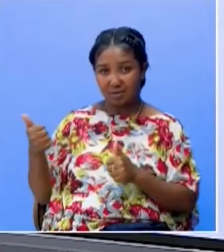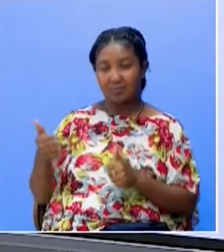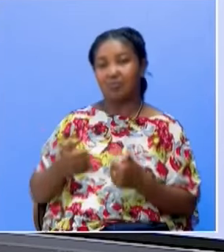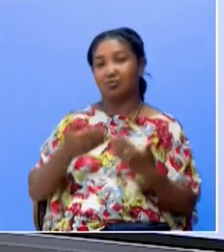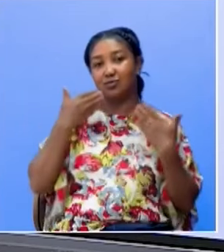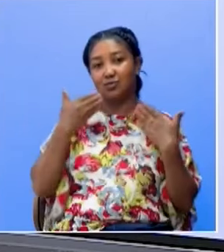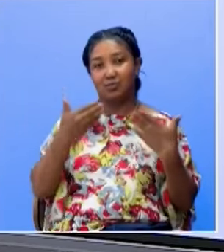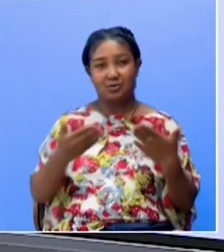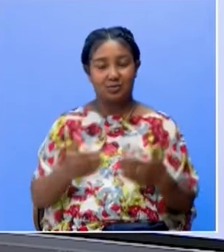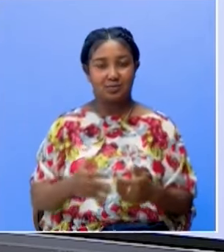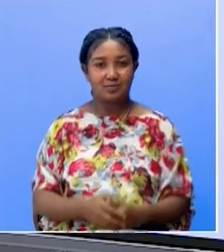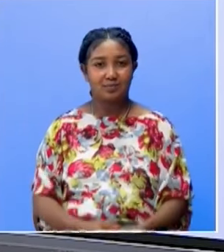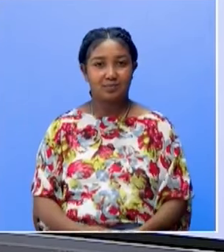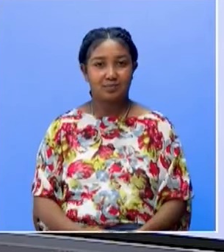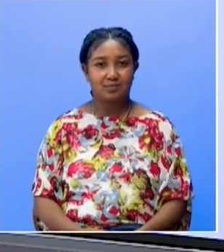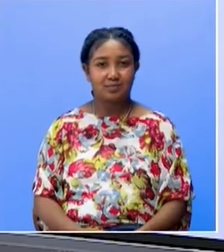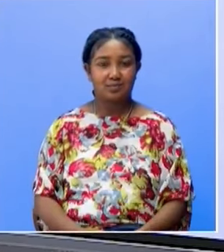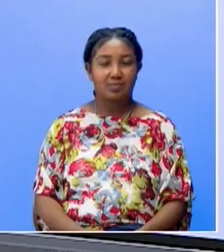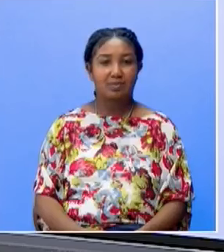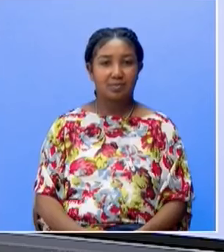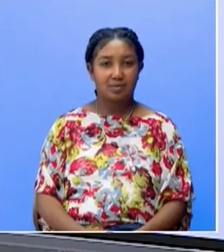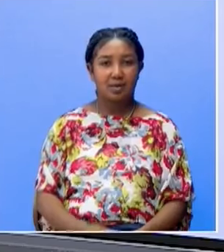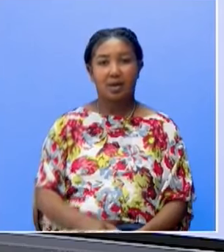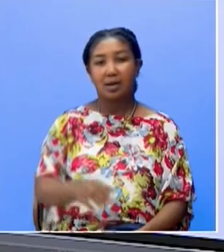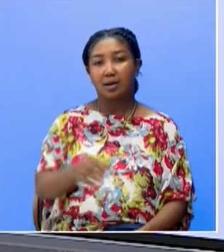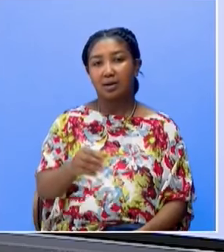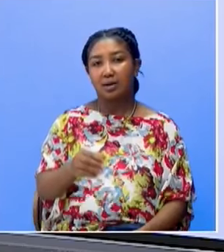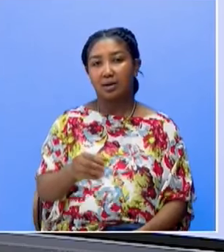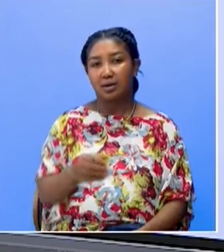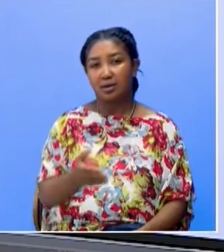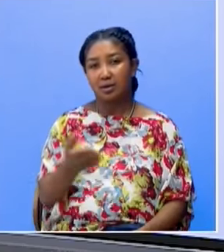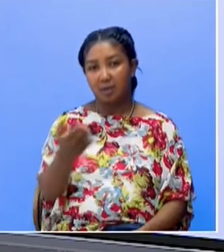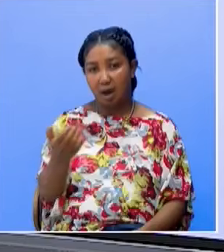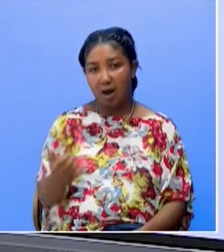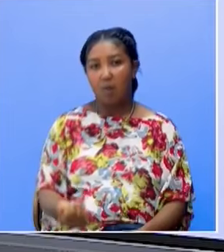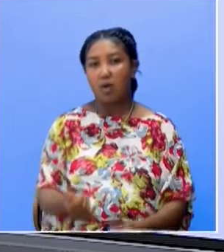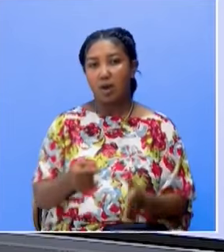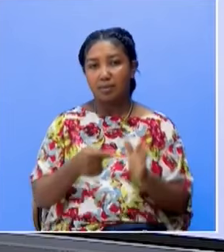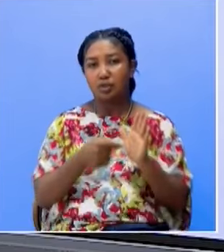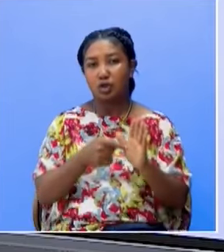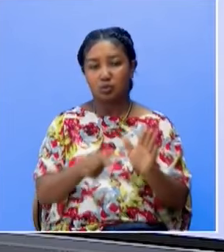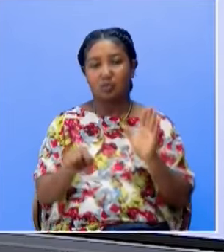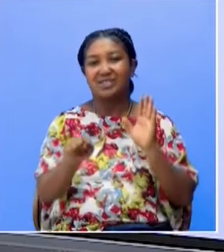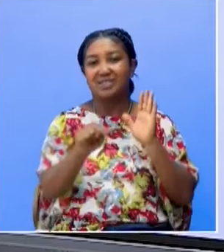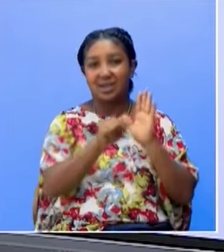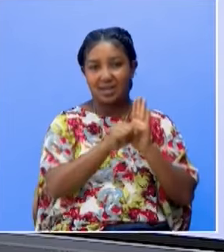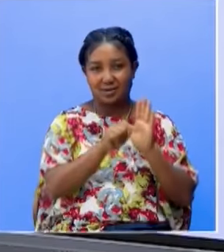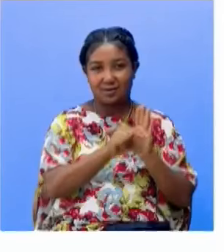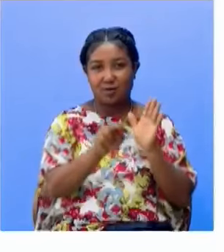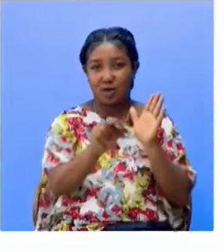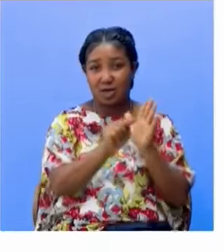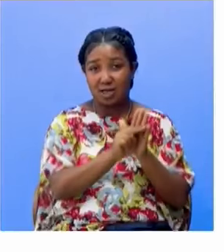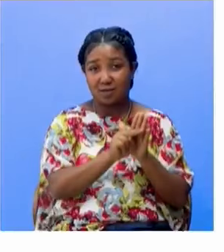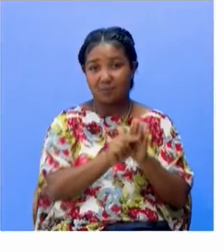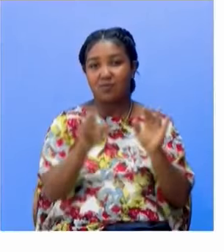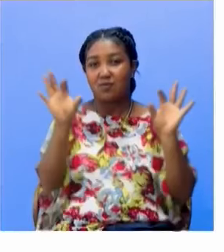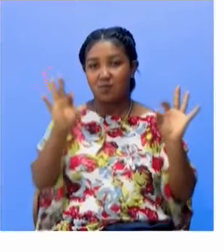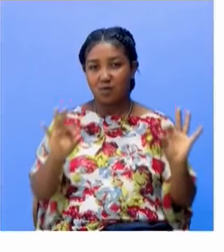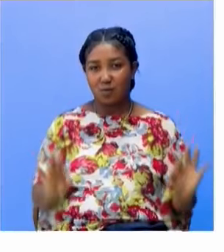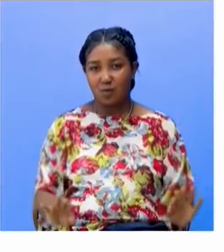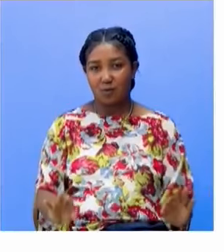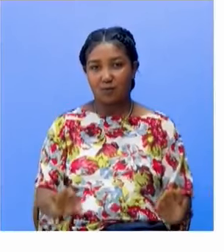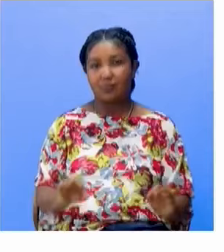Good. Come on. Now let's say something about the negative. The negative form of